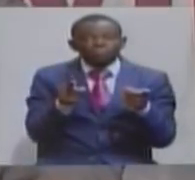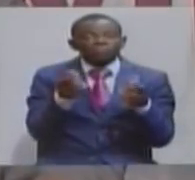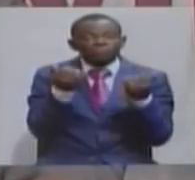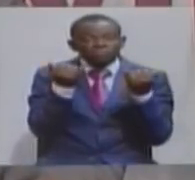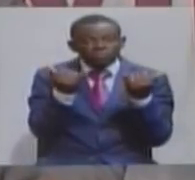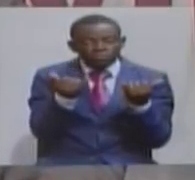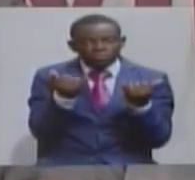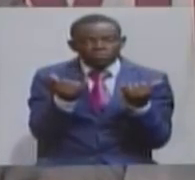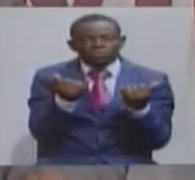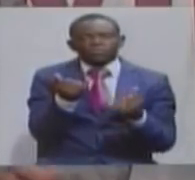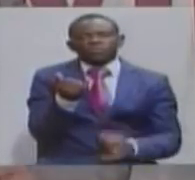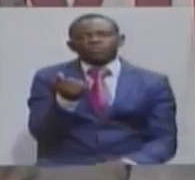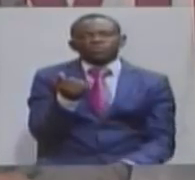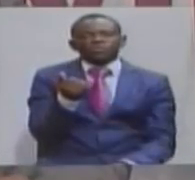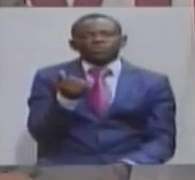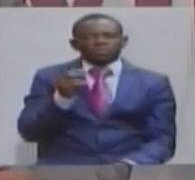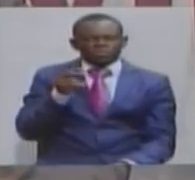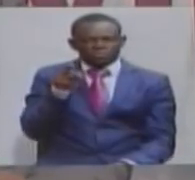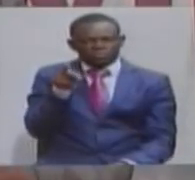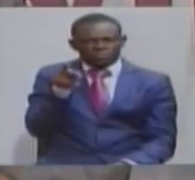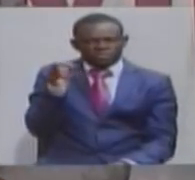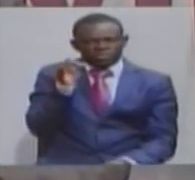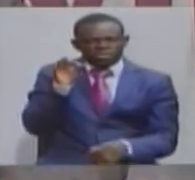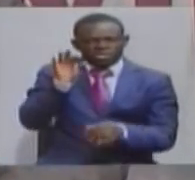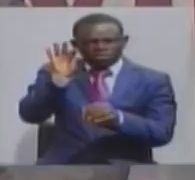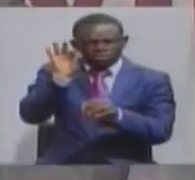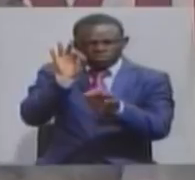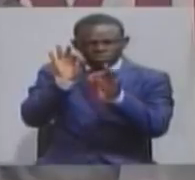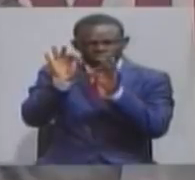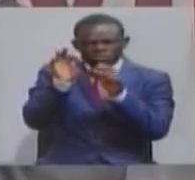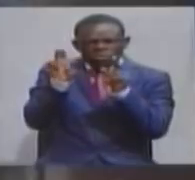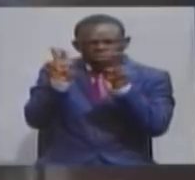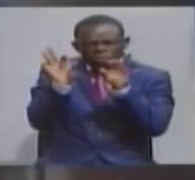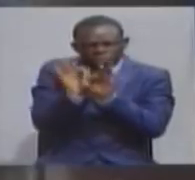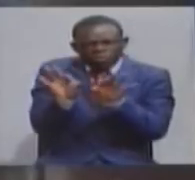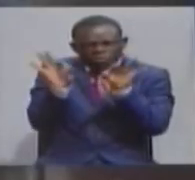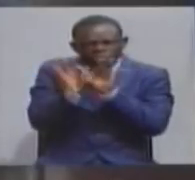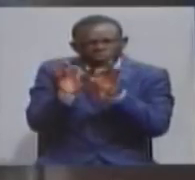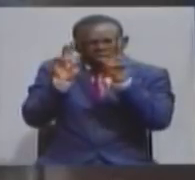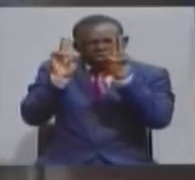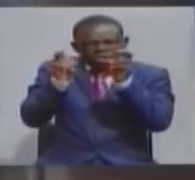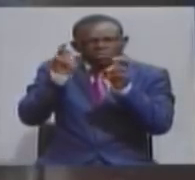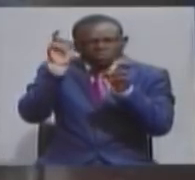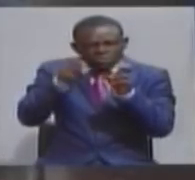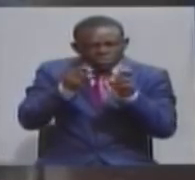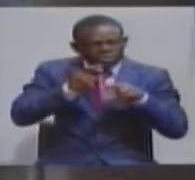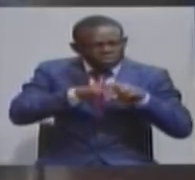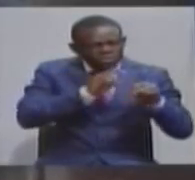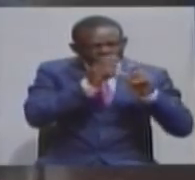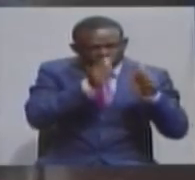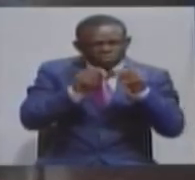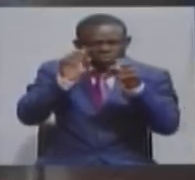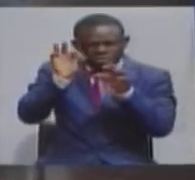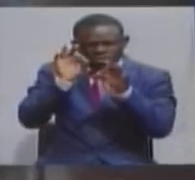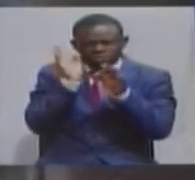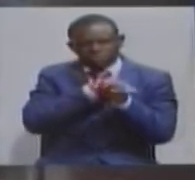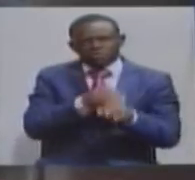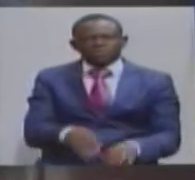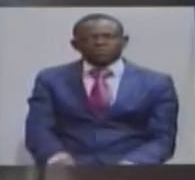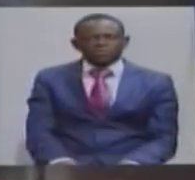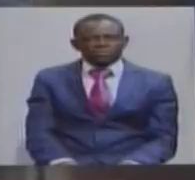various issues that need to be brought to the table. Now, according to you and according to the Special Assistant to President Lungu is ready to